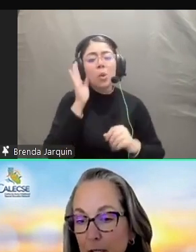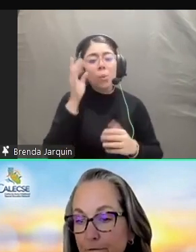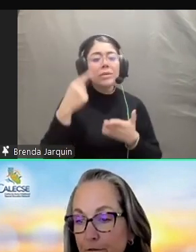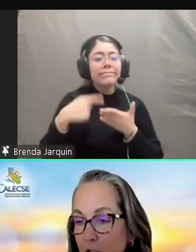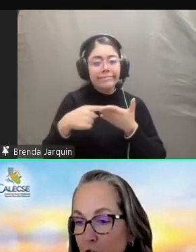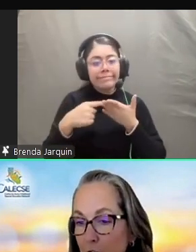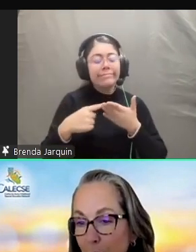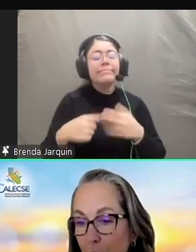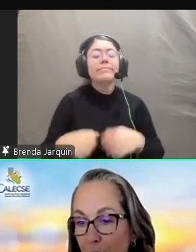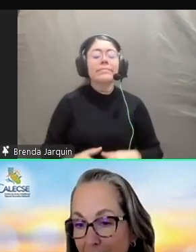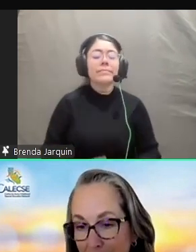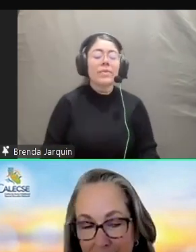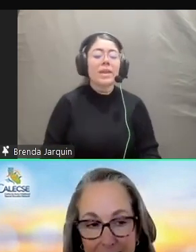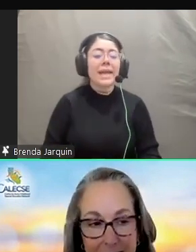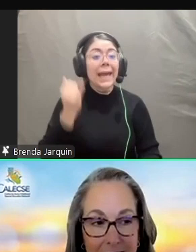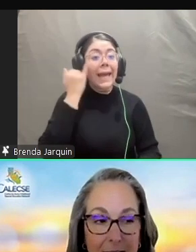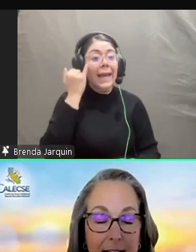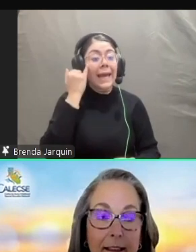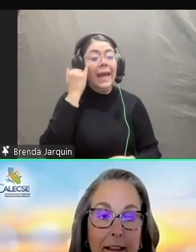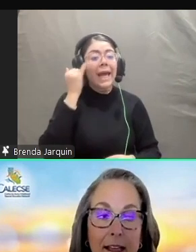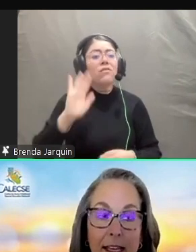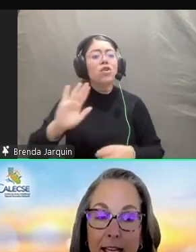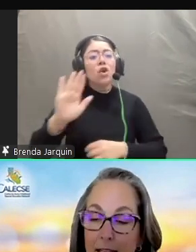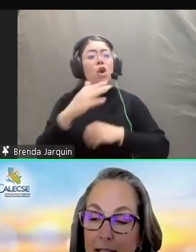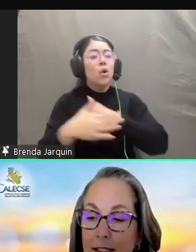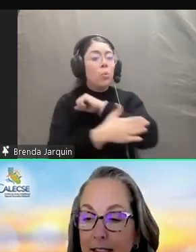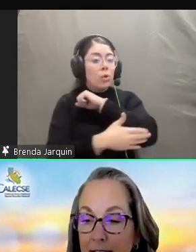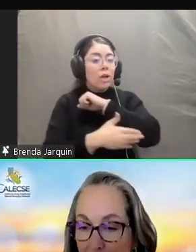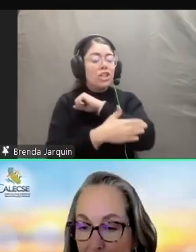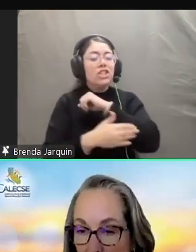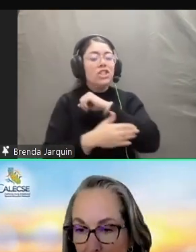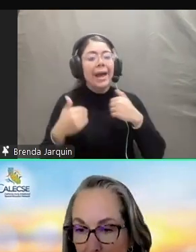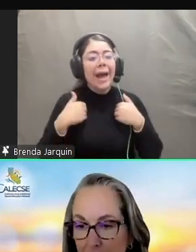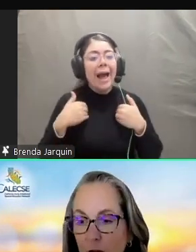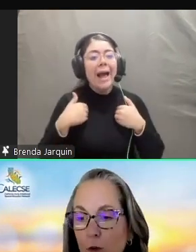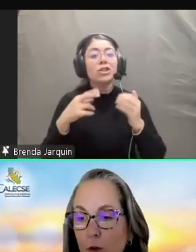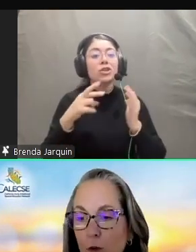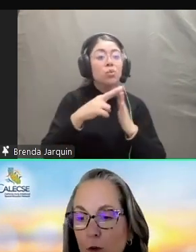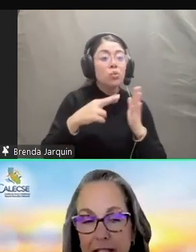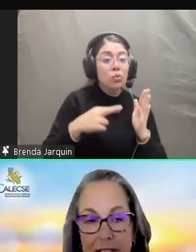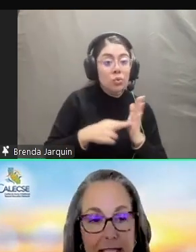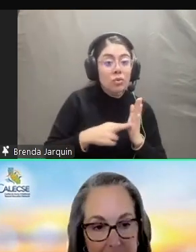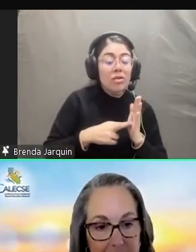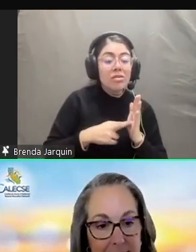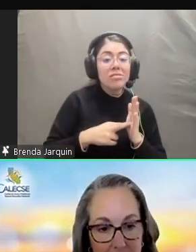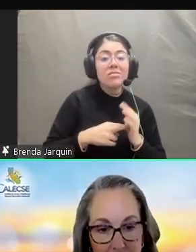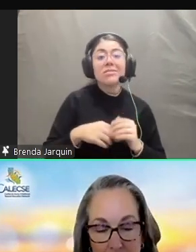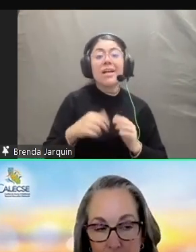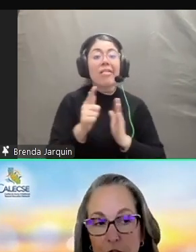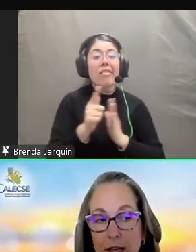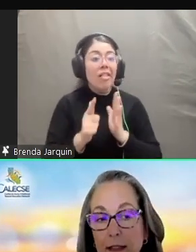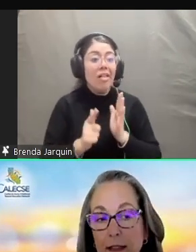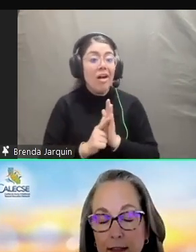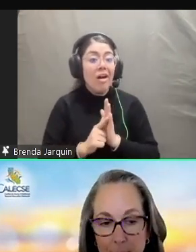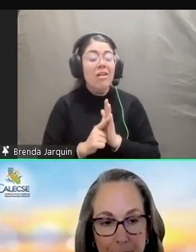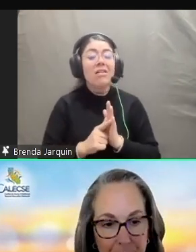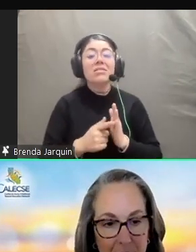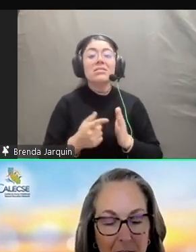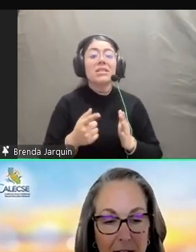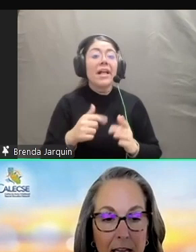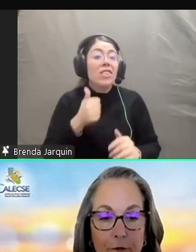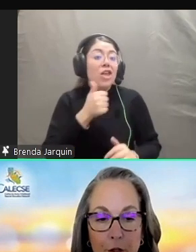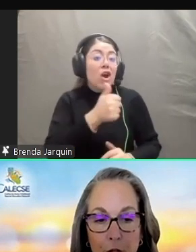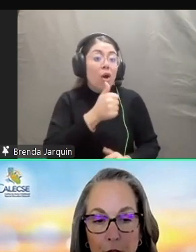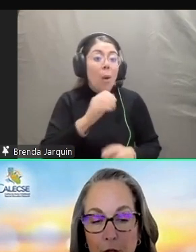has reasonably functional practices, it is still worth revisiting this section to strengthen